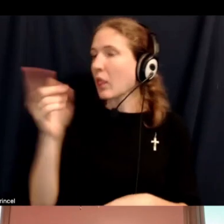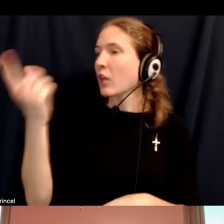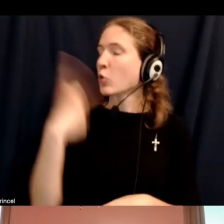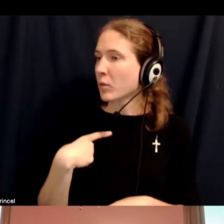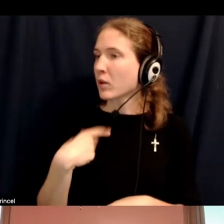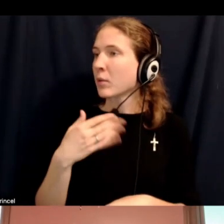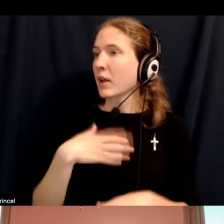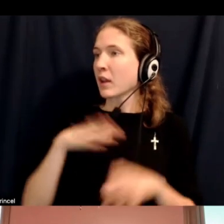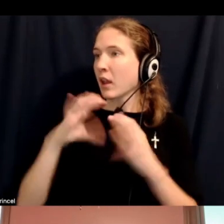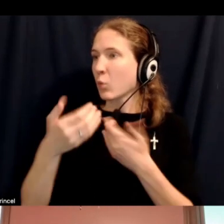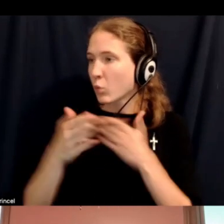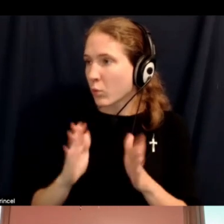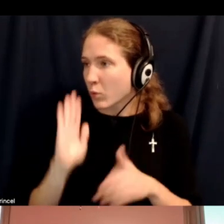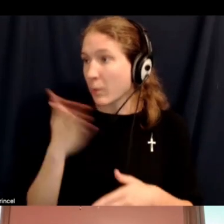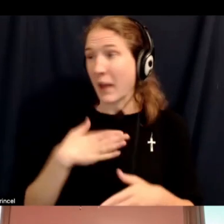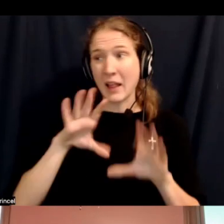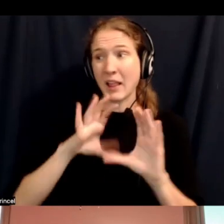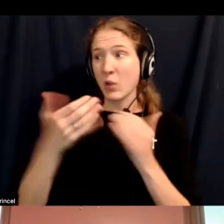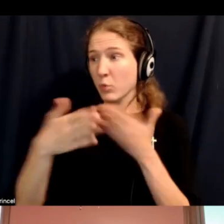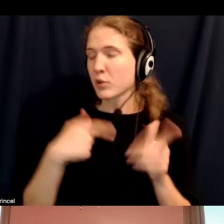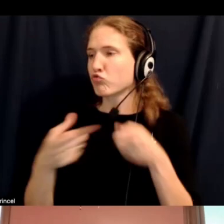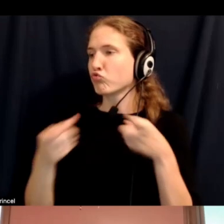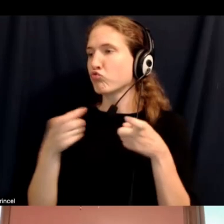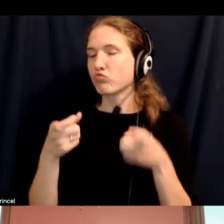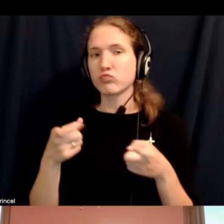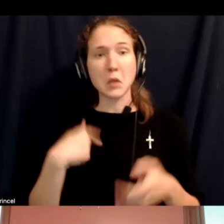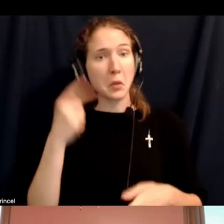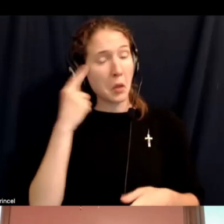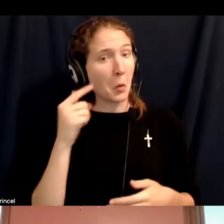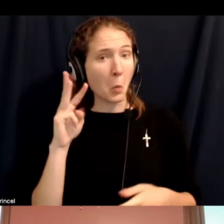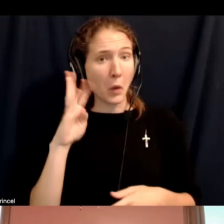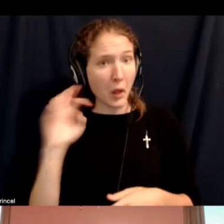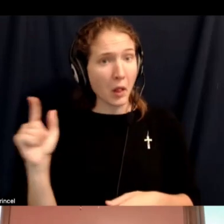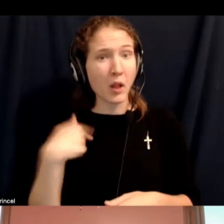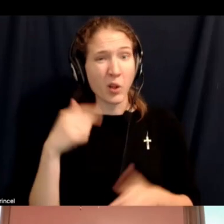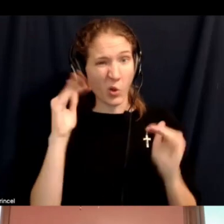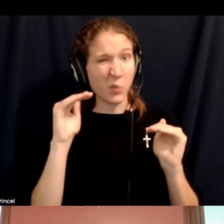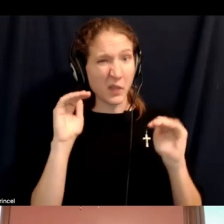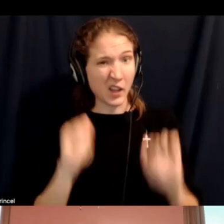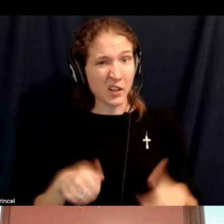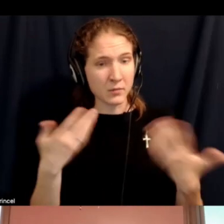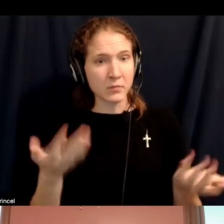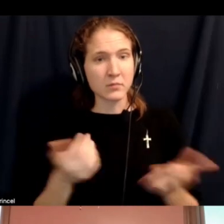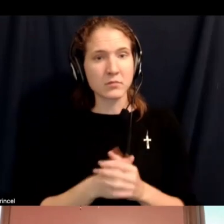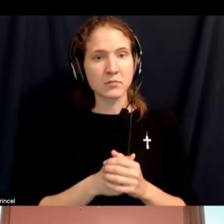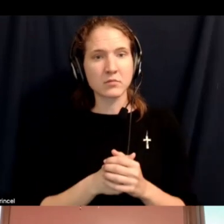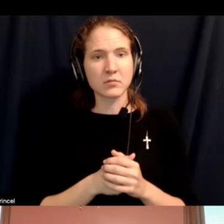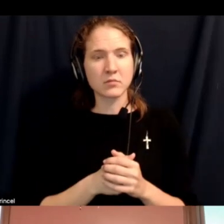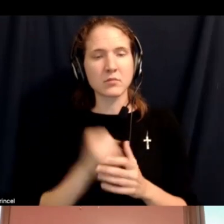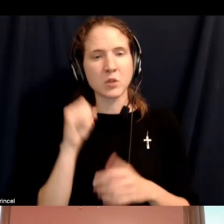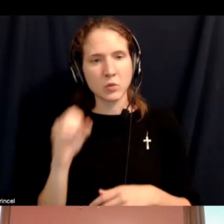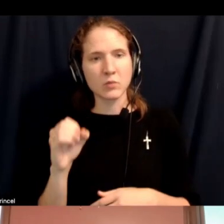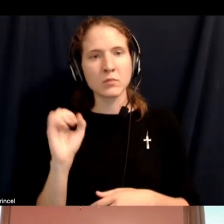My classroom is going to be my classroom. And I thought, well, I hope that can be the case.